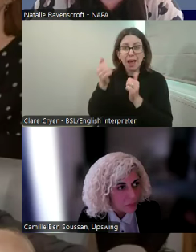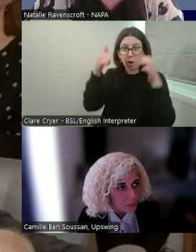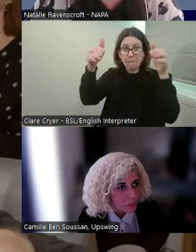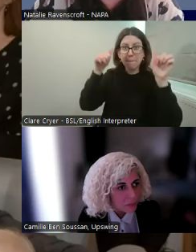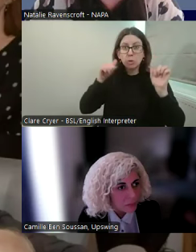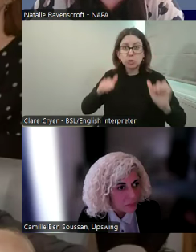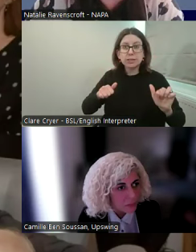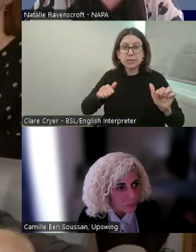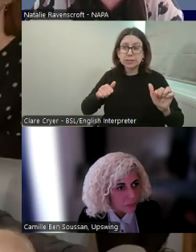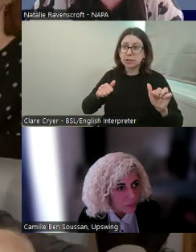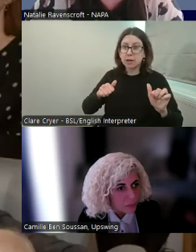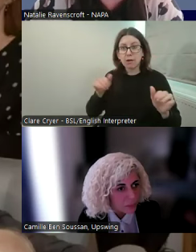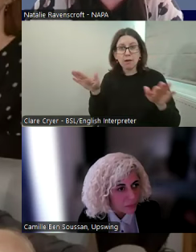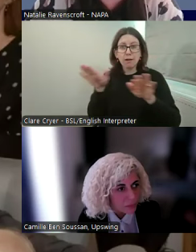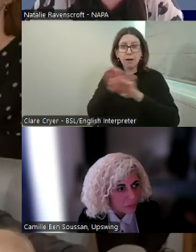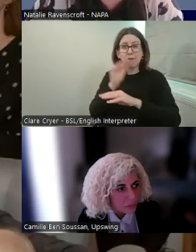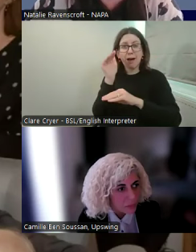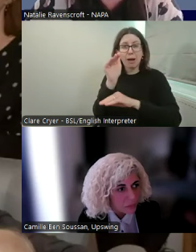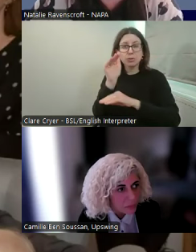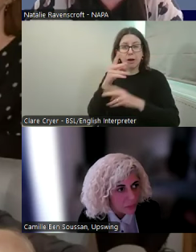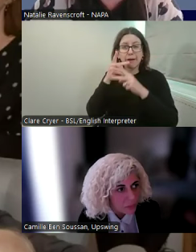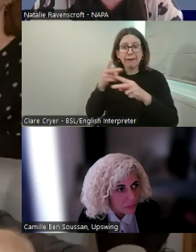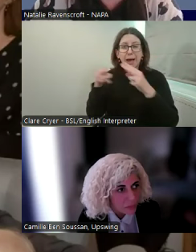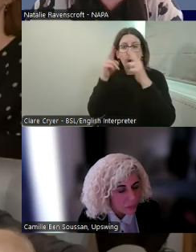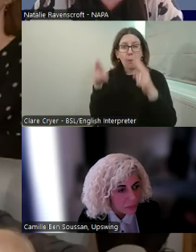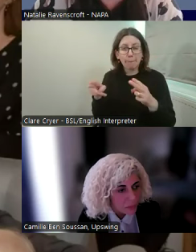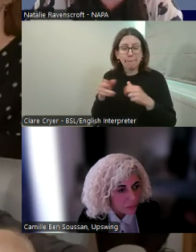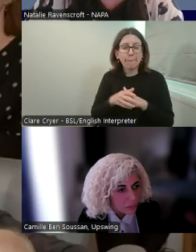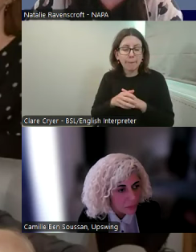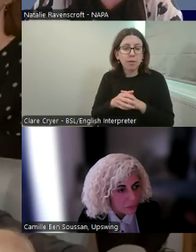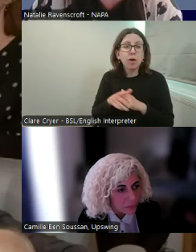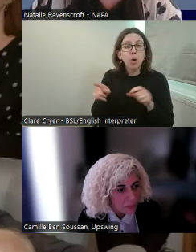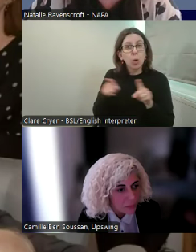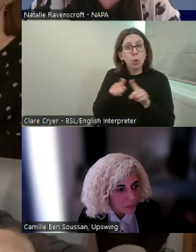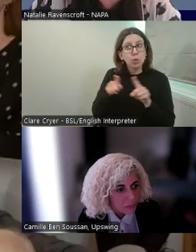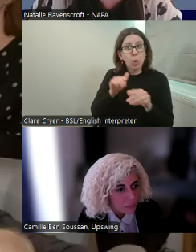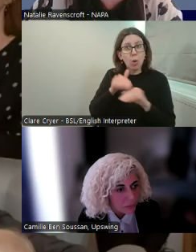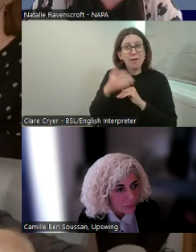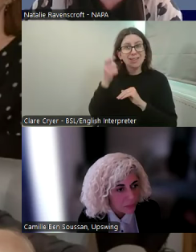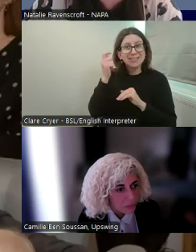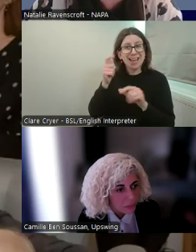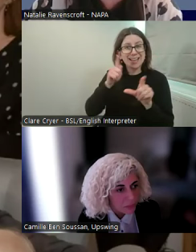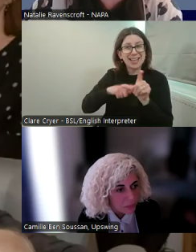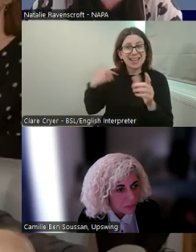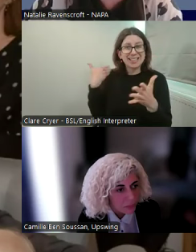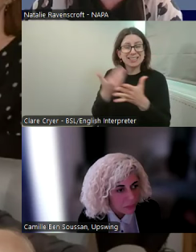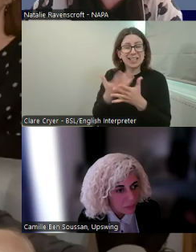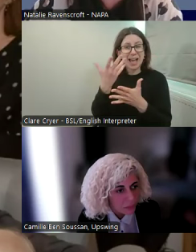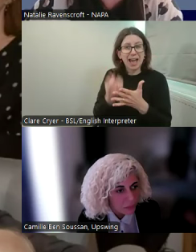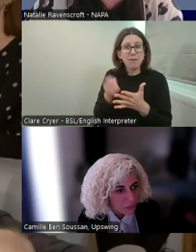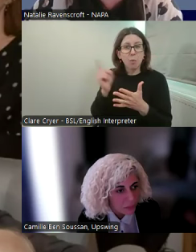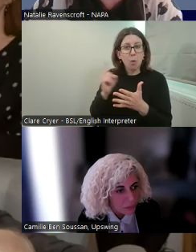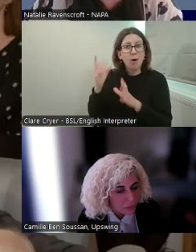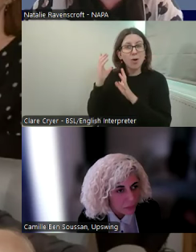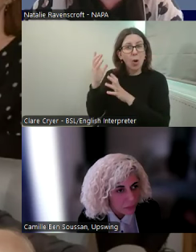the front of the care home. Another thing that we did for over 10 years was cocktails in care homes. So